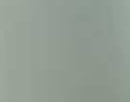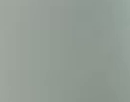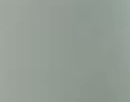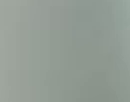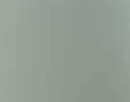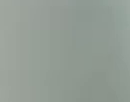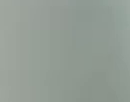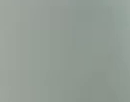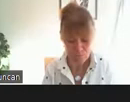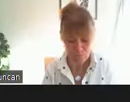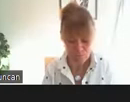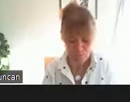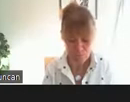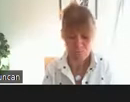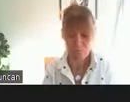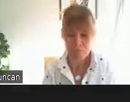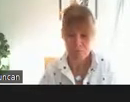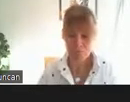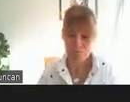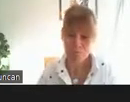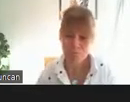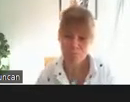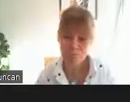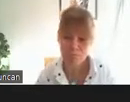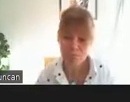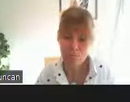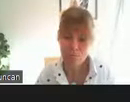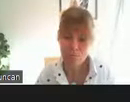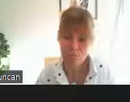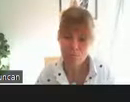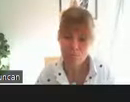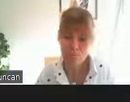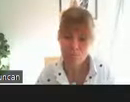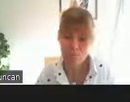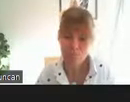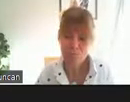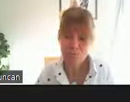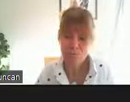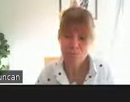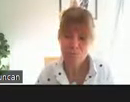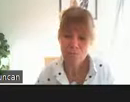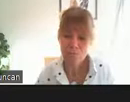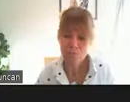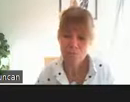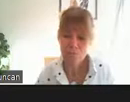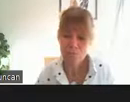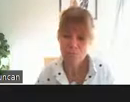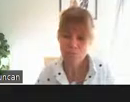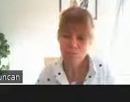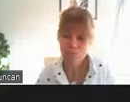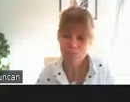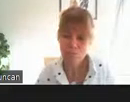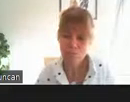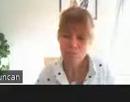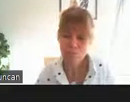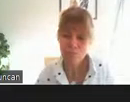time for notebooks and pens. So at the ready, please. Thanks, Kristian. Great. So yeah, and